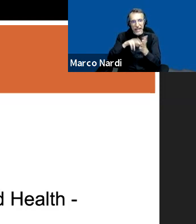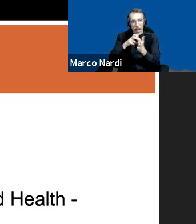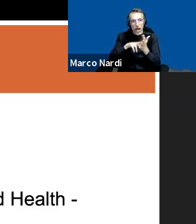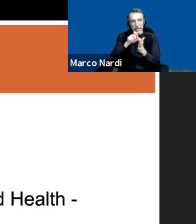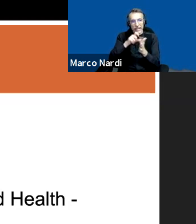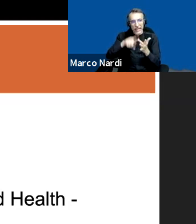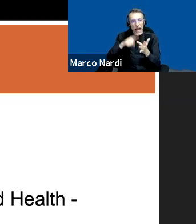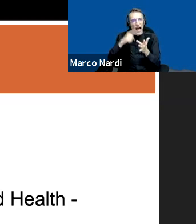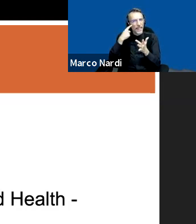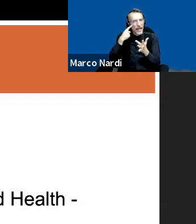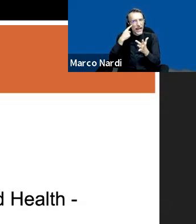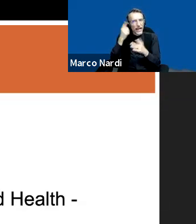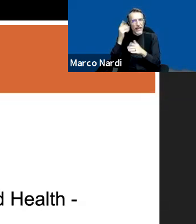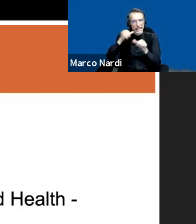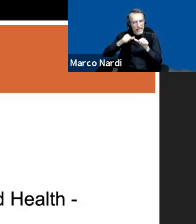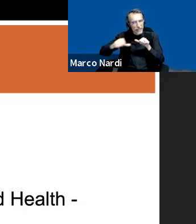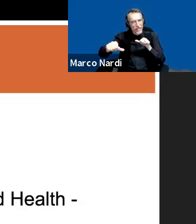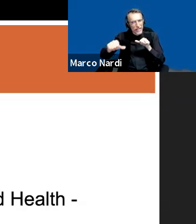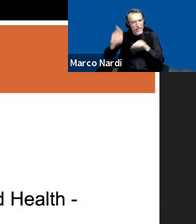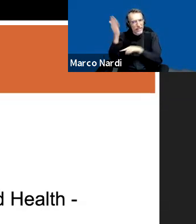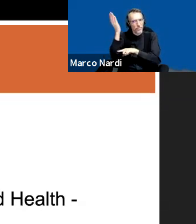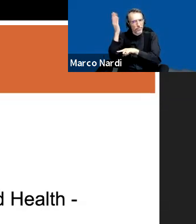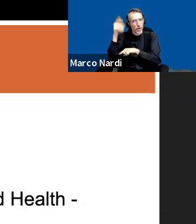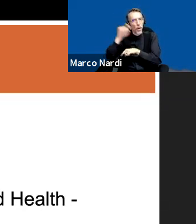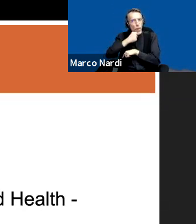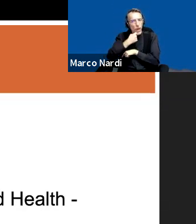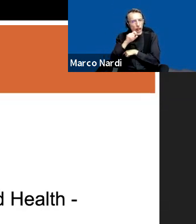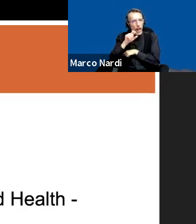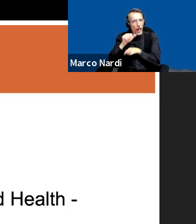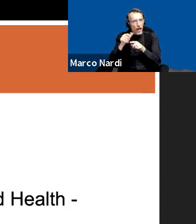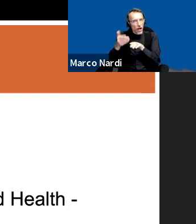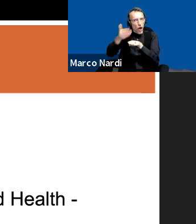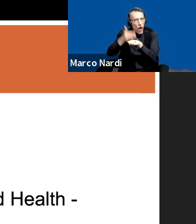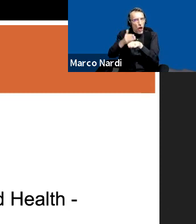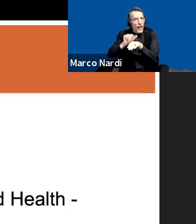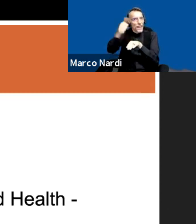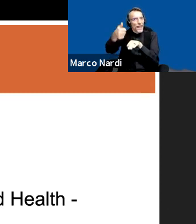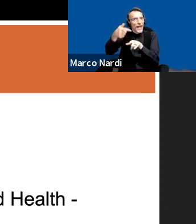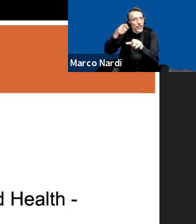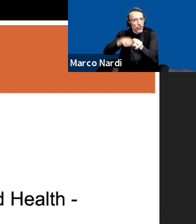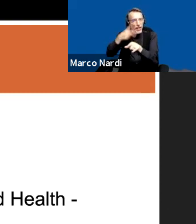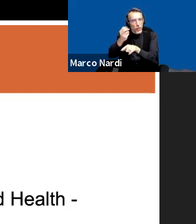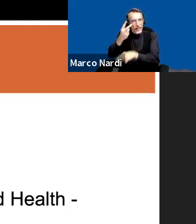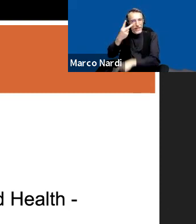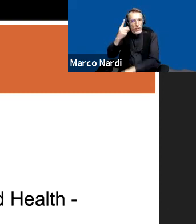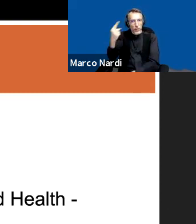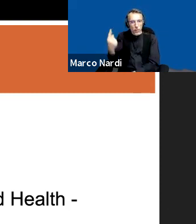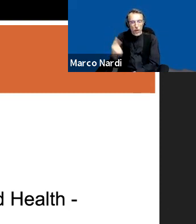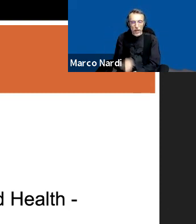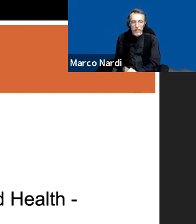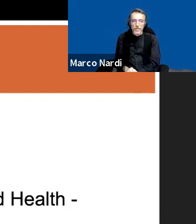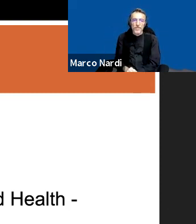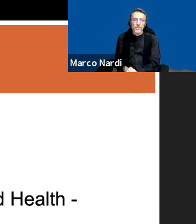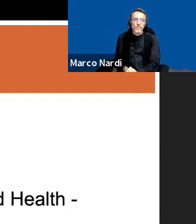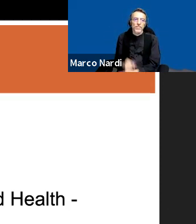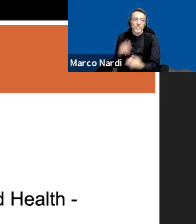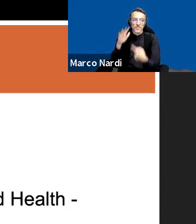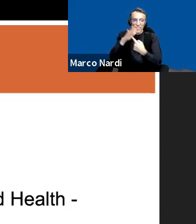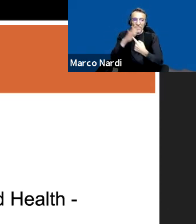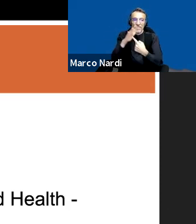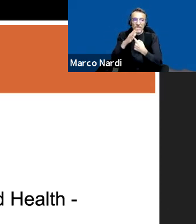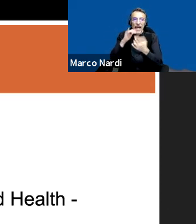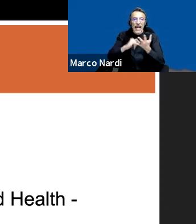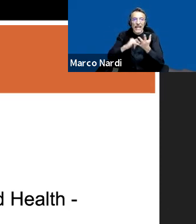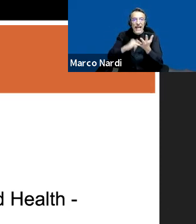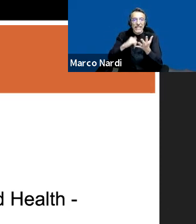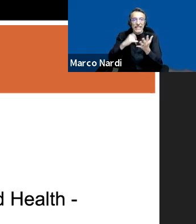next year, I think. But climate and environment are one of the key themes of SSRP